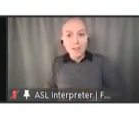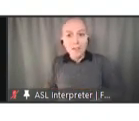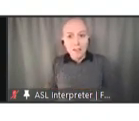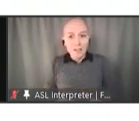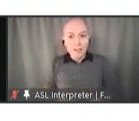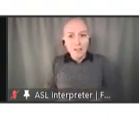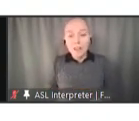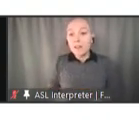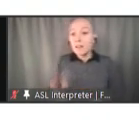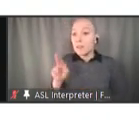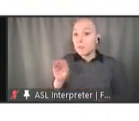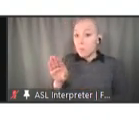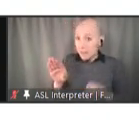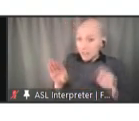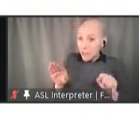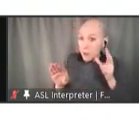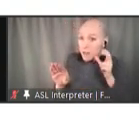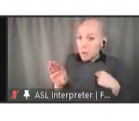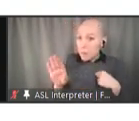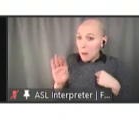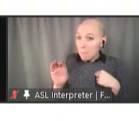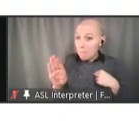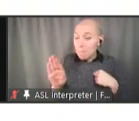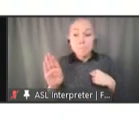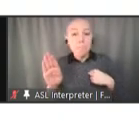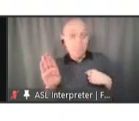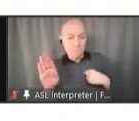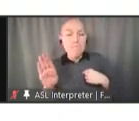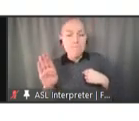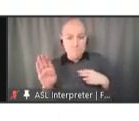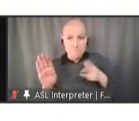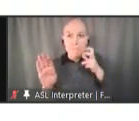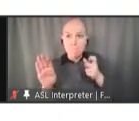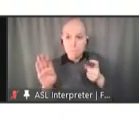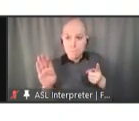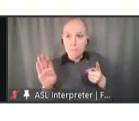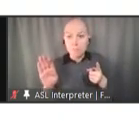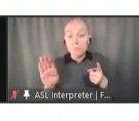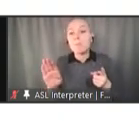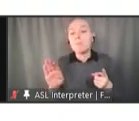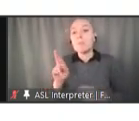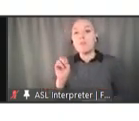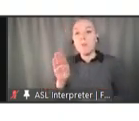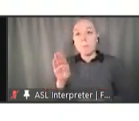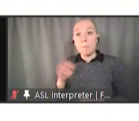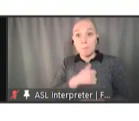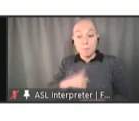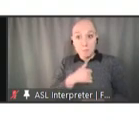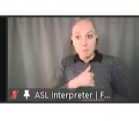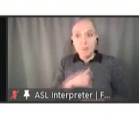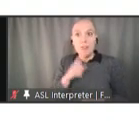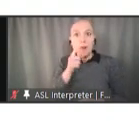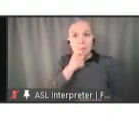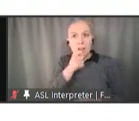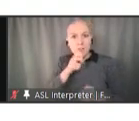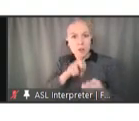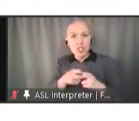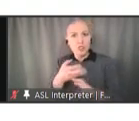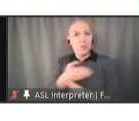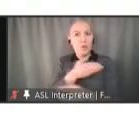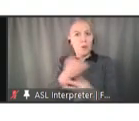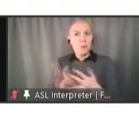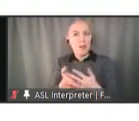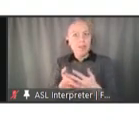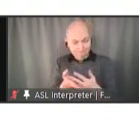Bob, can you hear me now? Yes, I hear you loud and clear. My apologies for the mic problems before the break. I just wanted to introduce